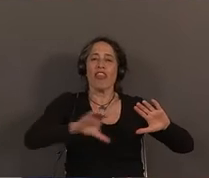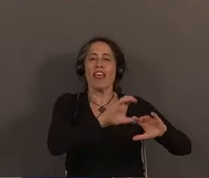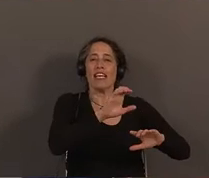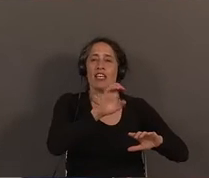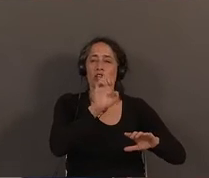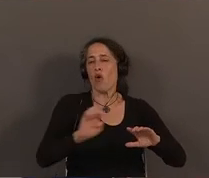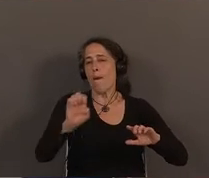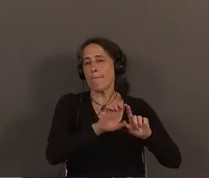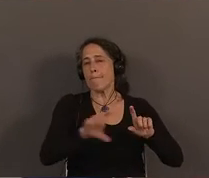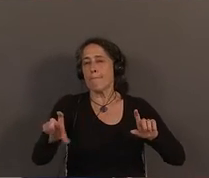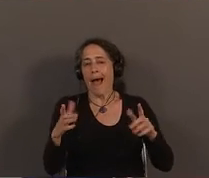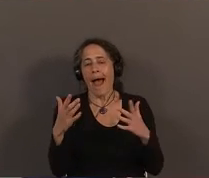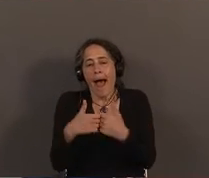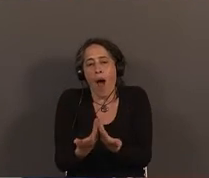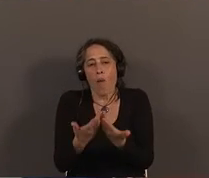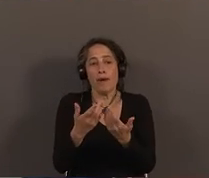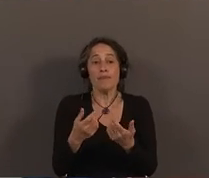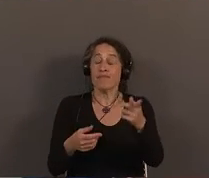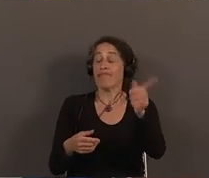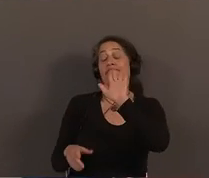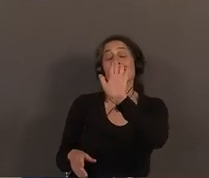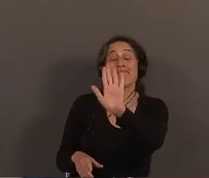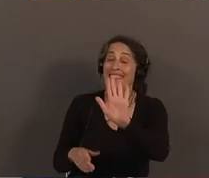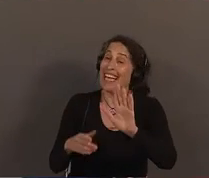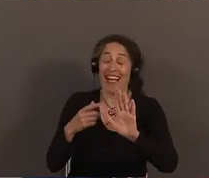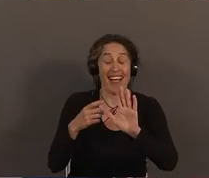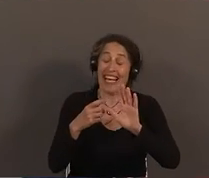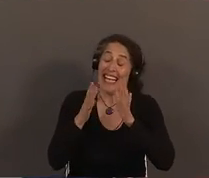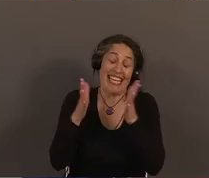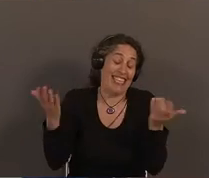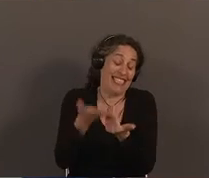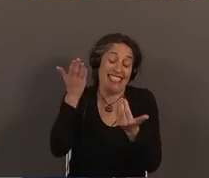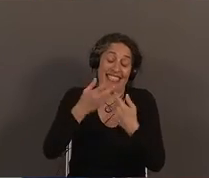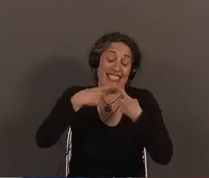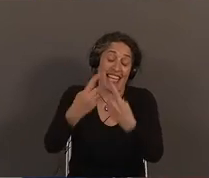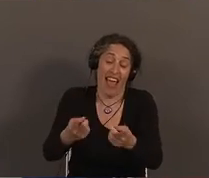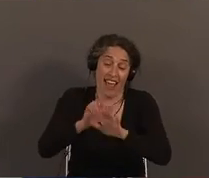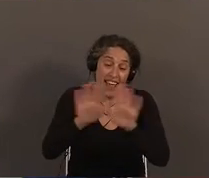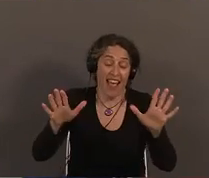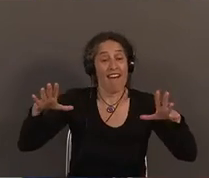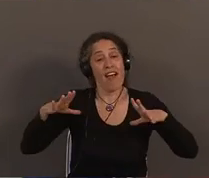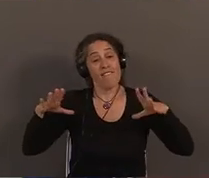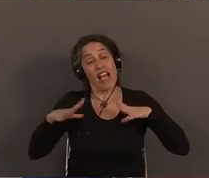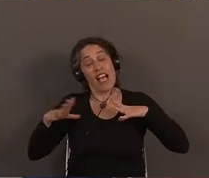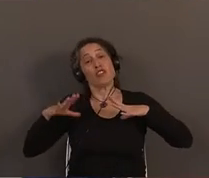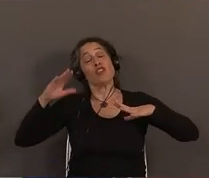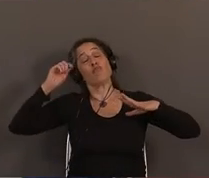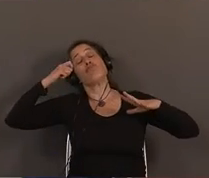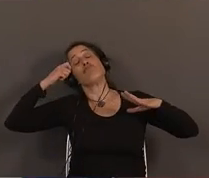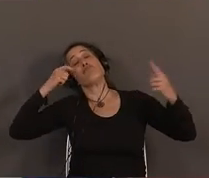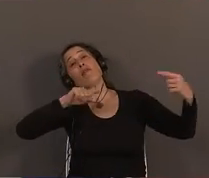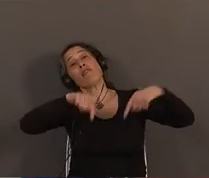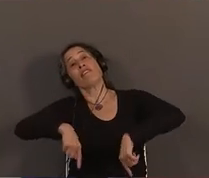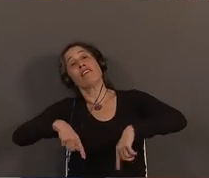to be celebrating here and not to be back home, because in Finland all four operators got the derogation, so they had a permission from